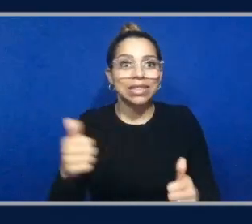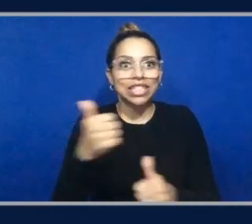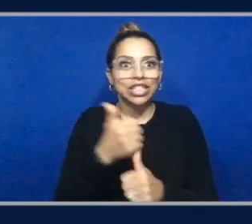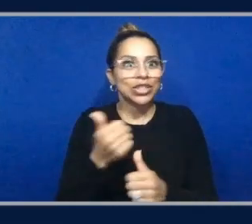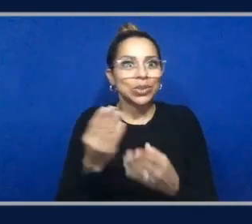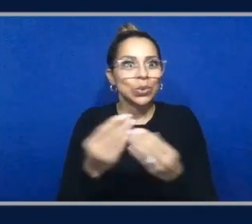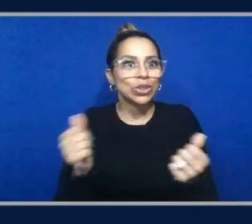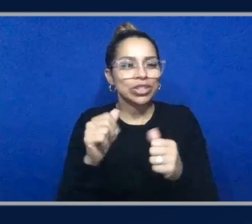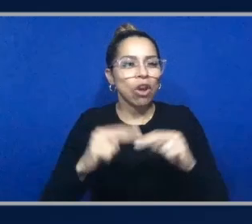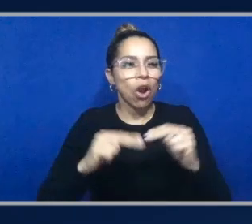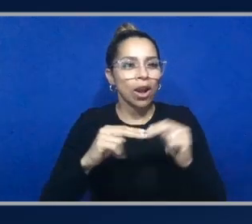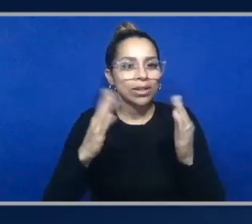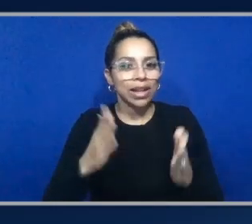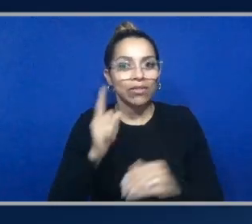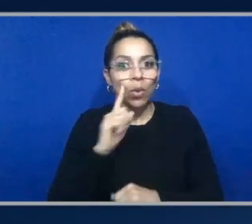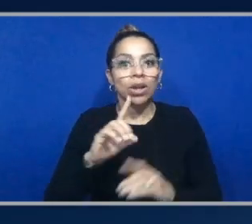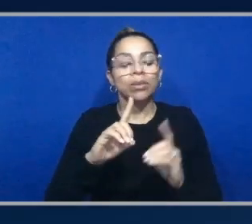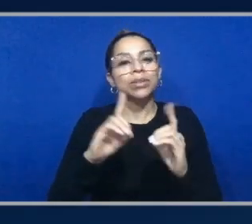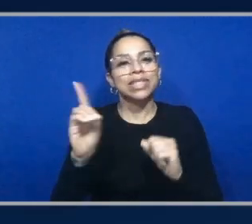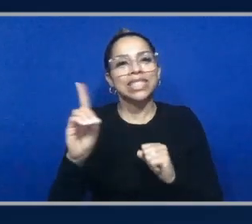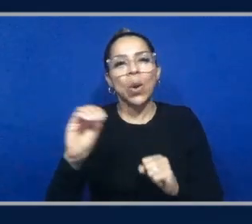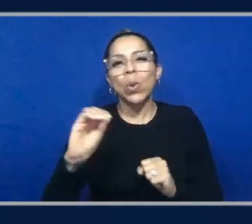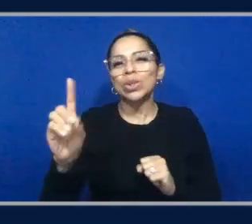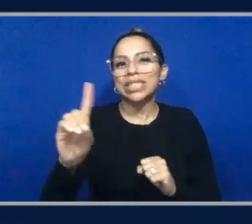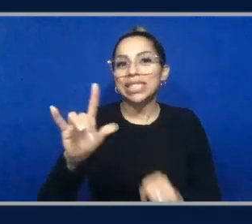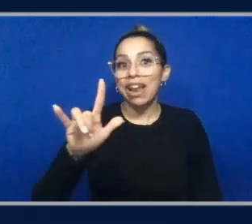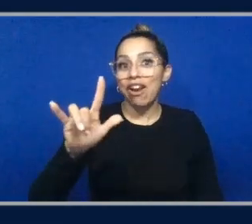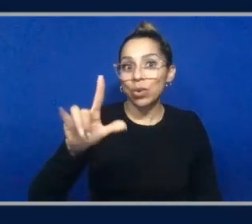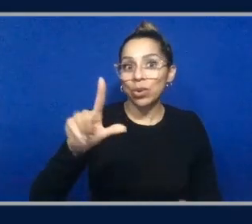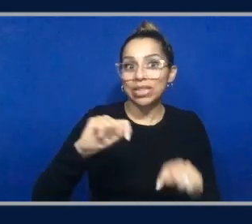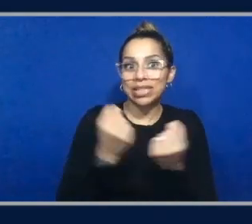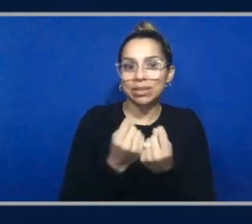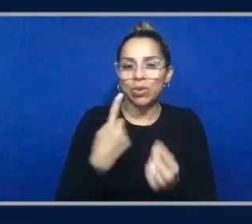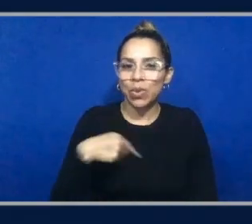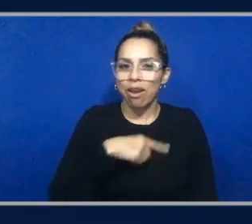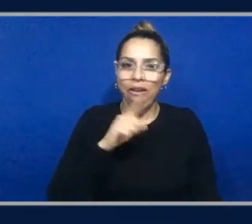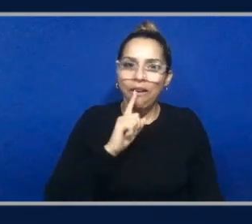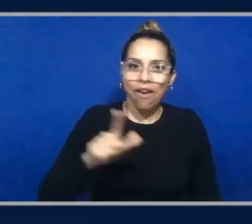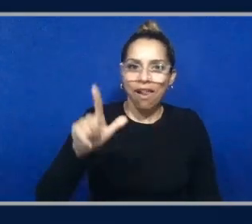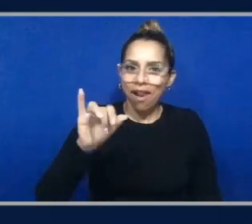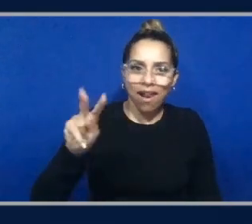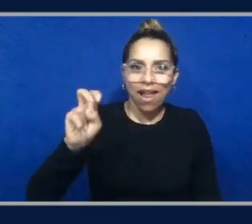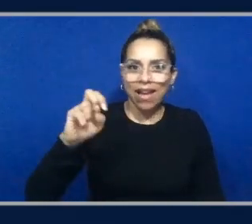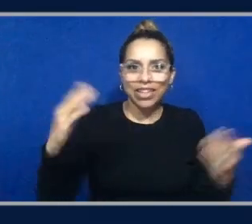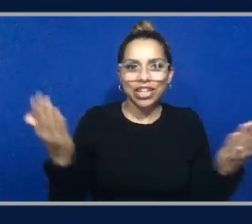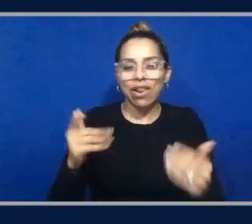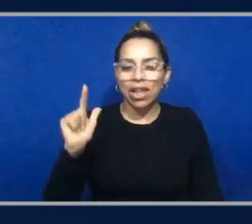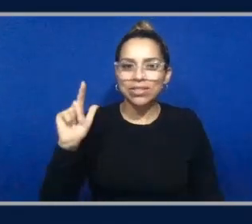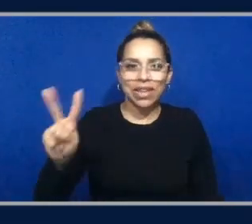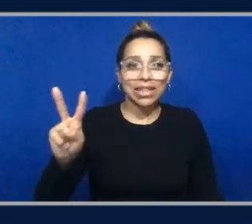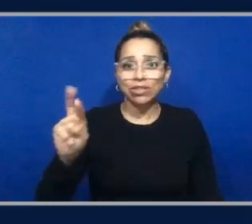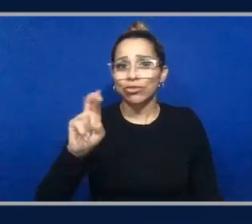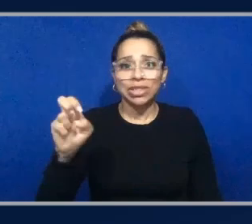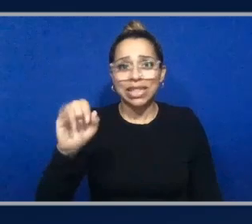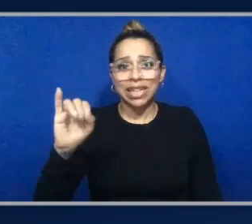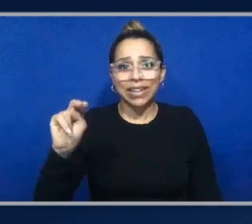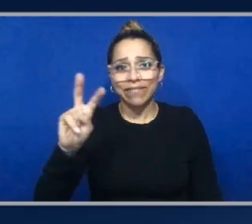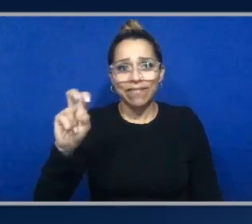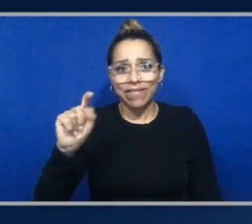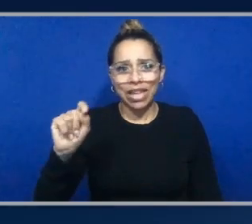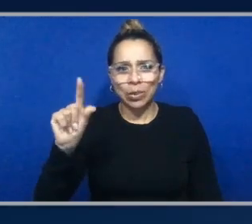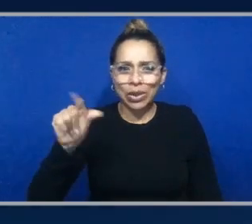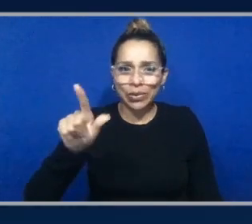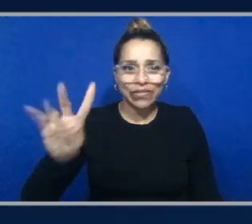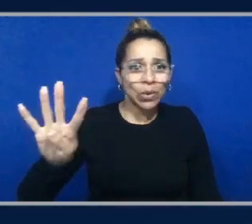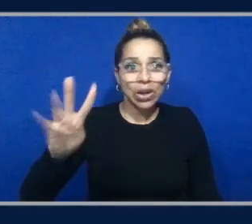our Department of Defense Air Force team, and we are live here in Las Vegas, reInvent 2024. You can see everyone having a great